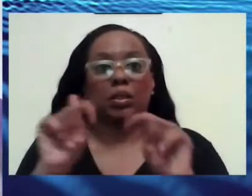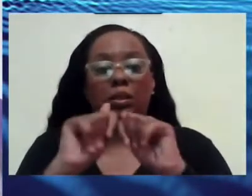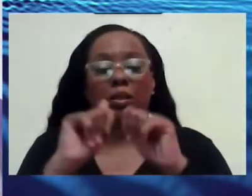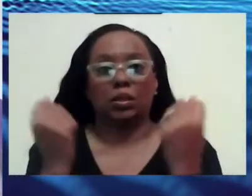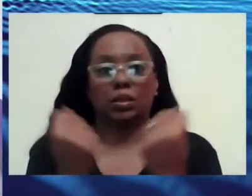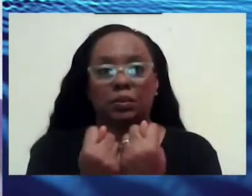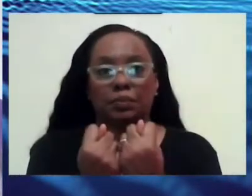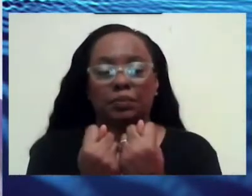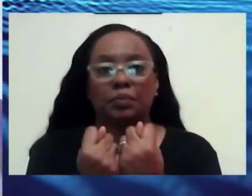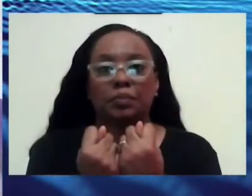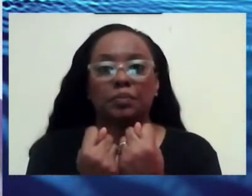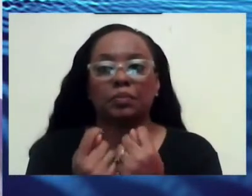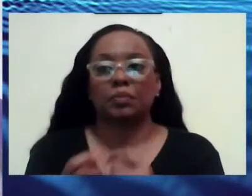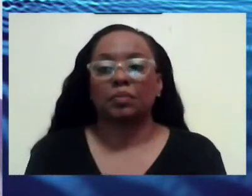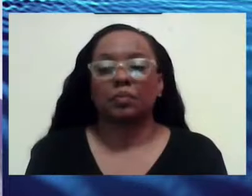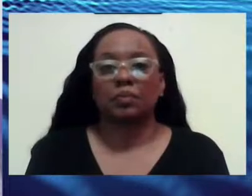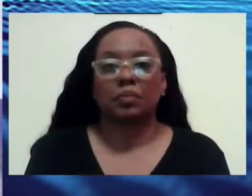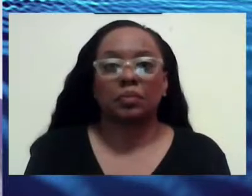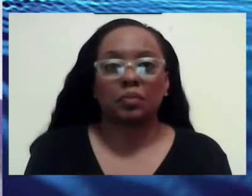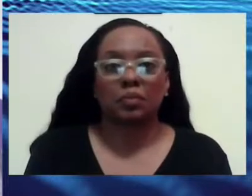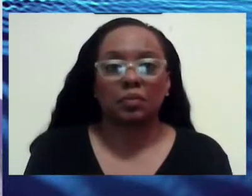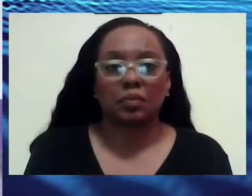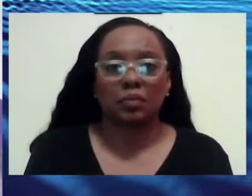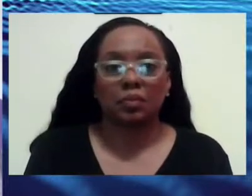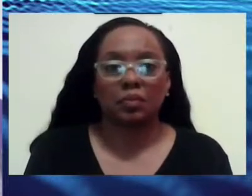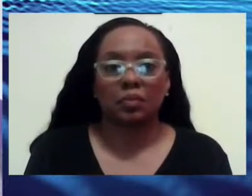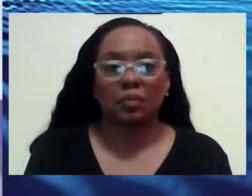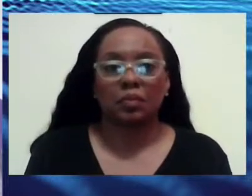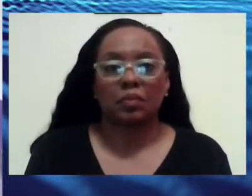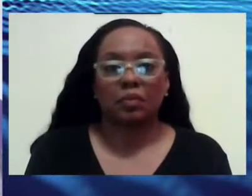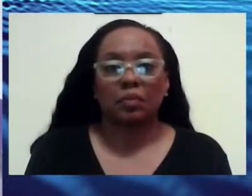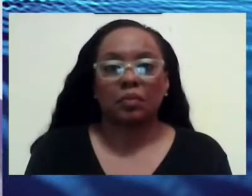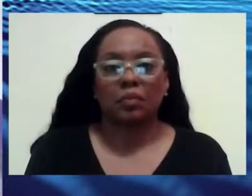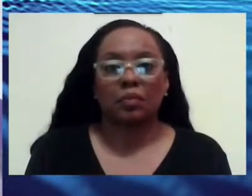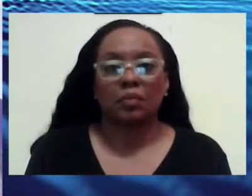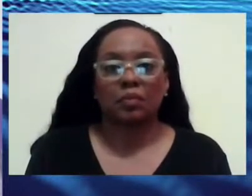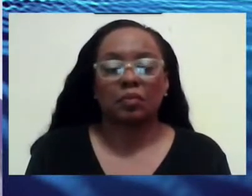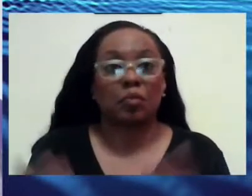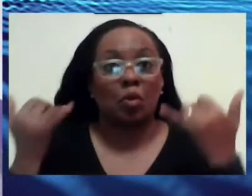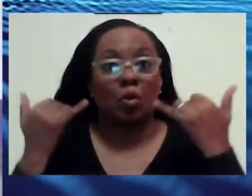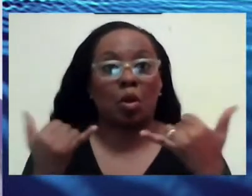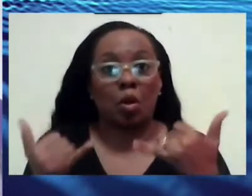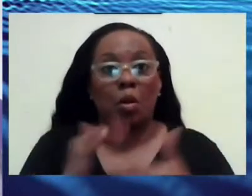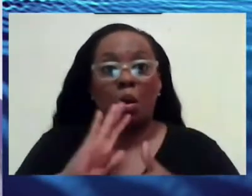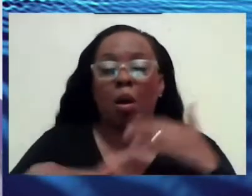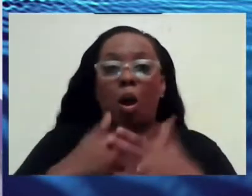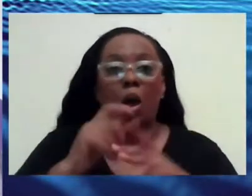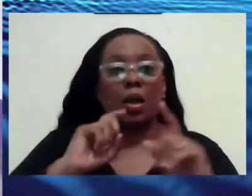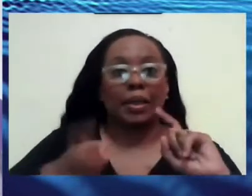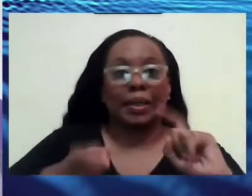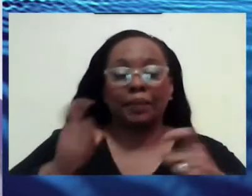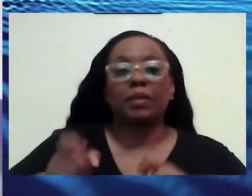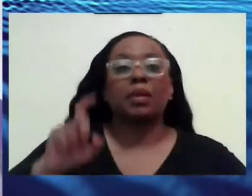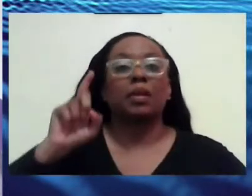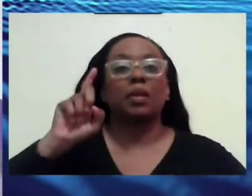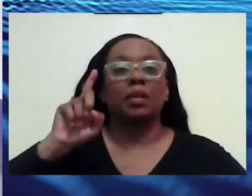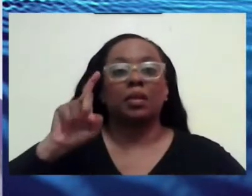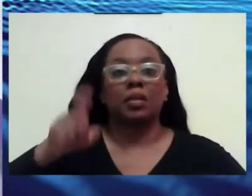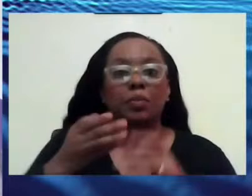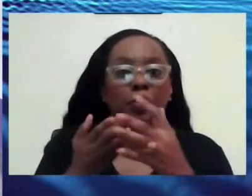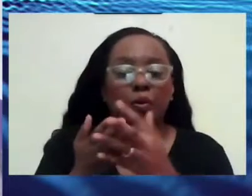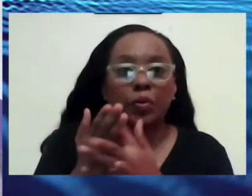into country for the general population should be done through the National Emergency